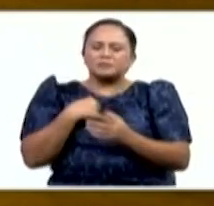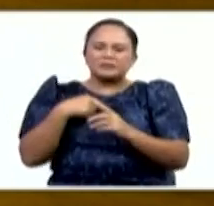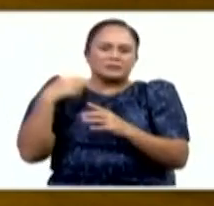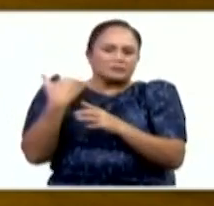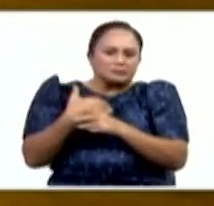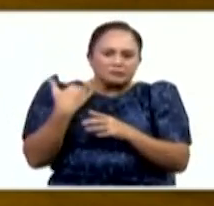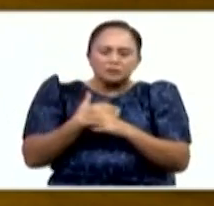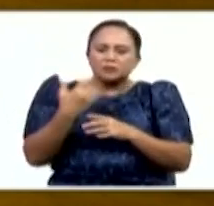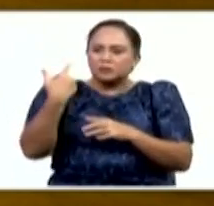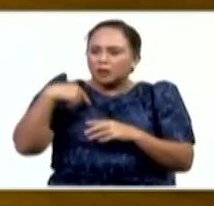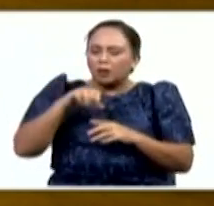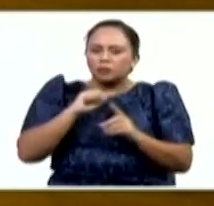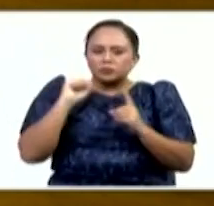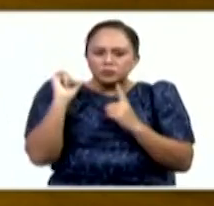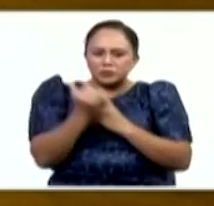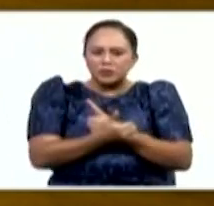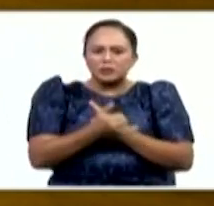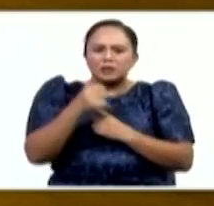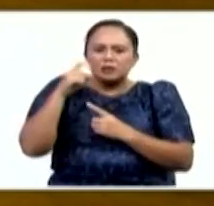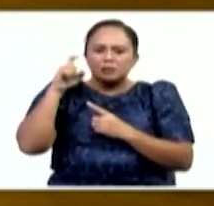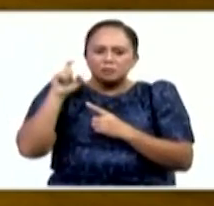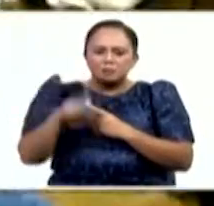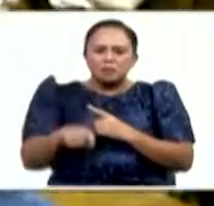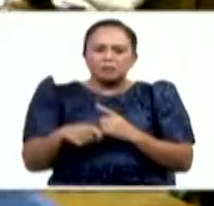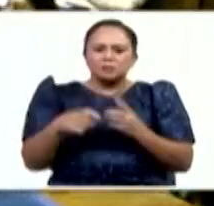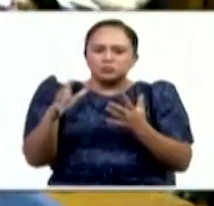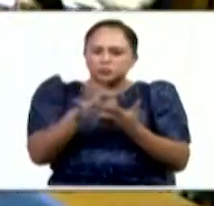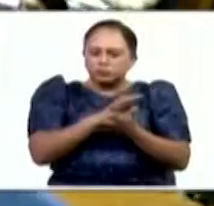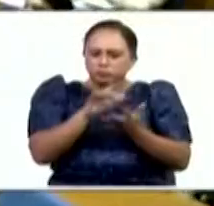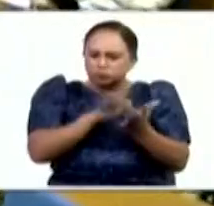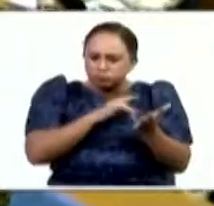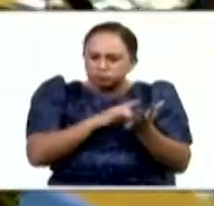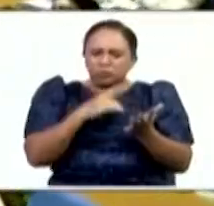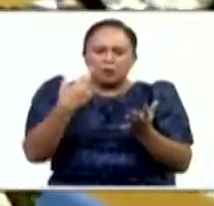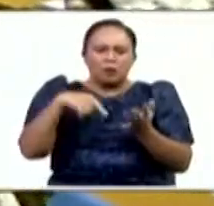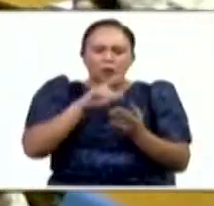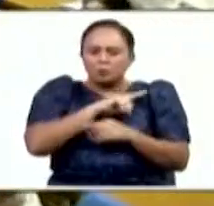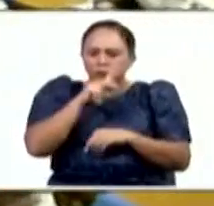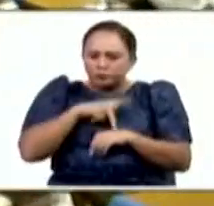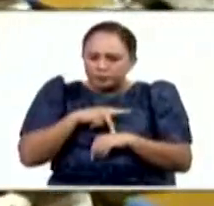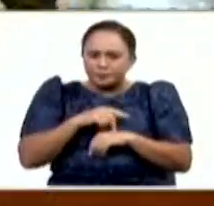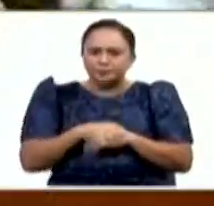sa ating lipunan at paglalapastangan sa ating bansa.